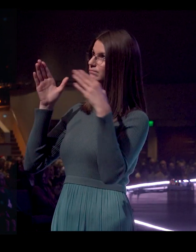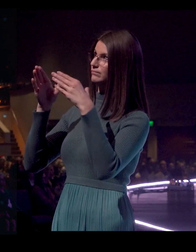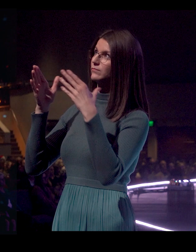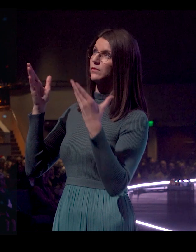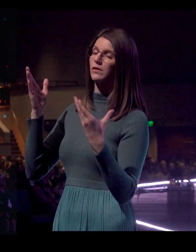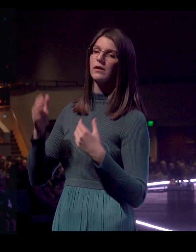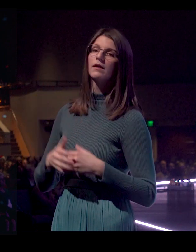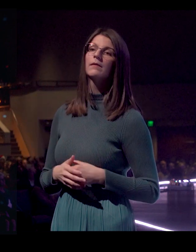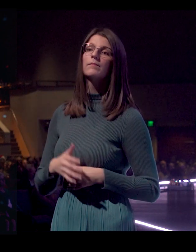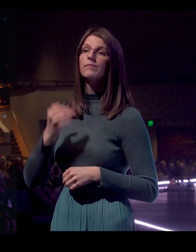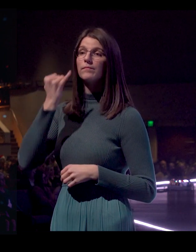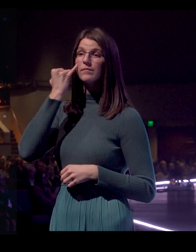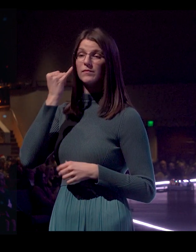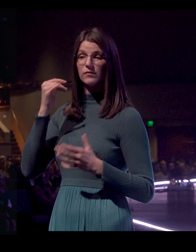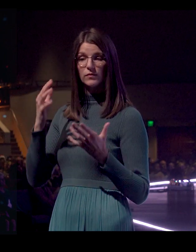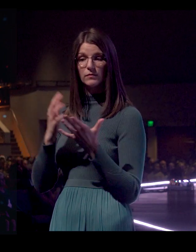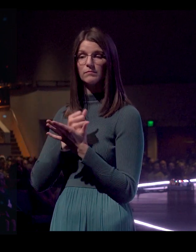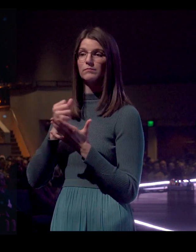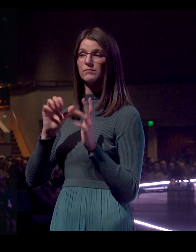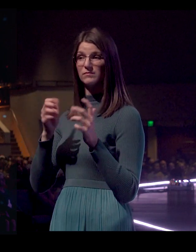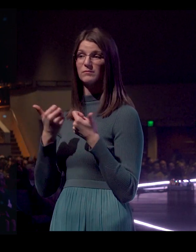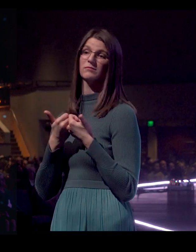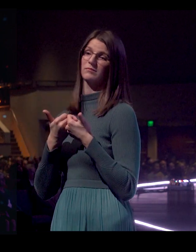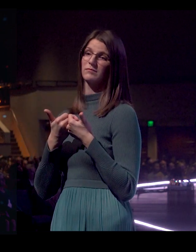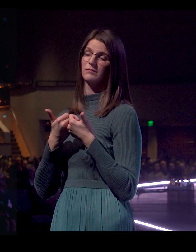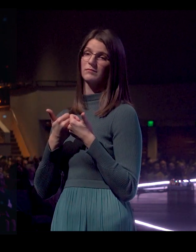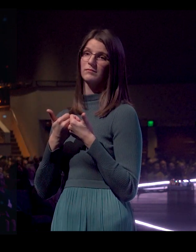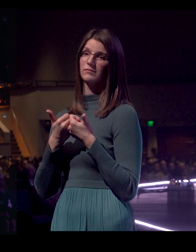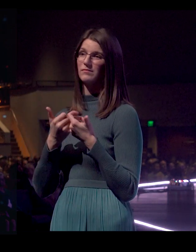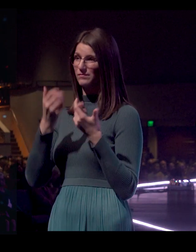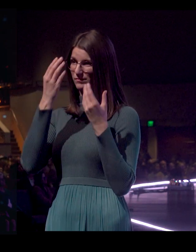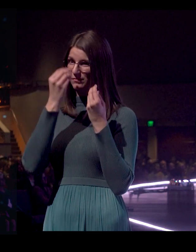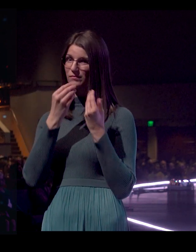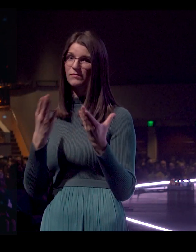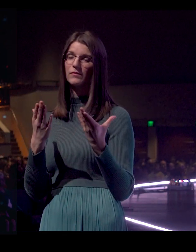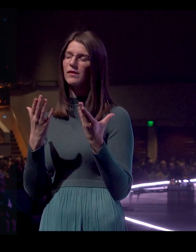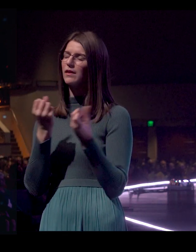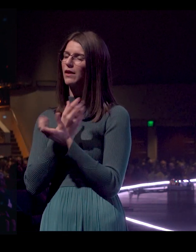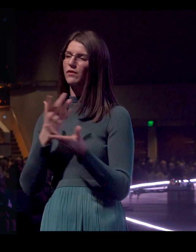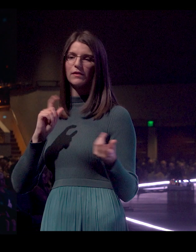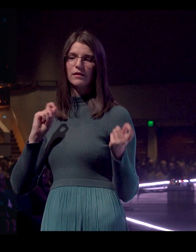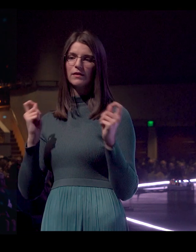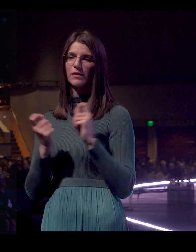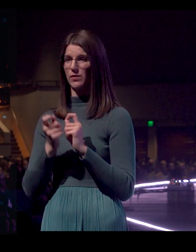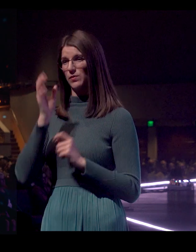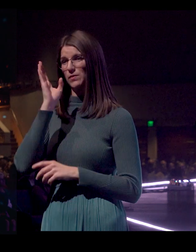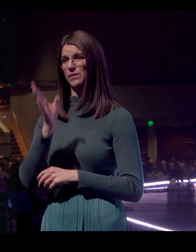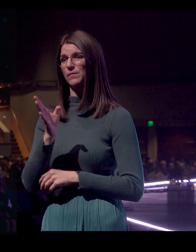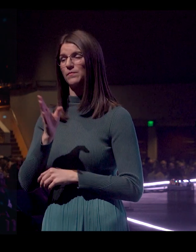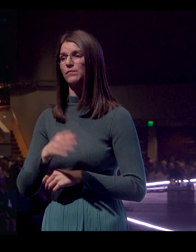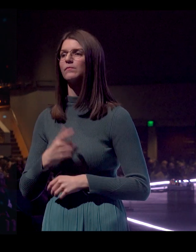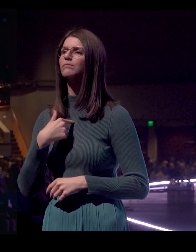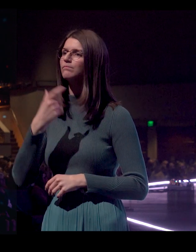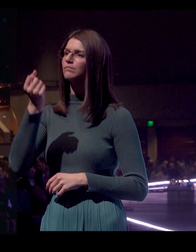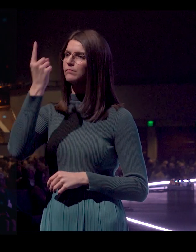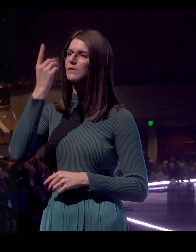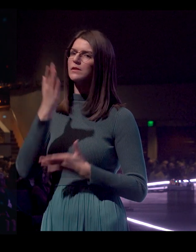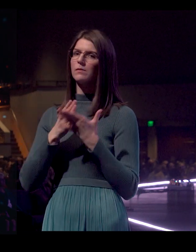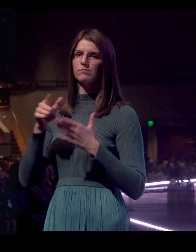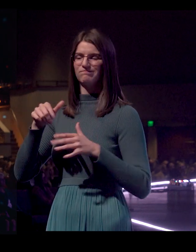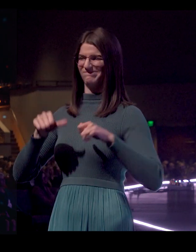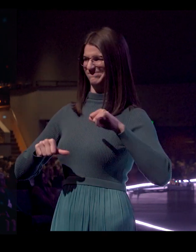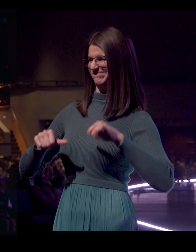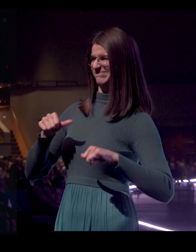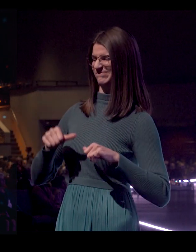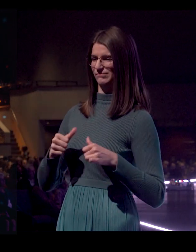I'm telling you, everything changes. And I get it. Some of you are skeptical. You're skeptical of either Jesus or maybe the church. And if you are,